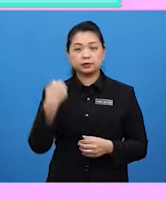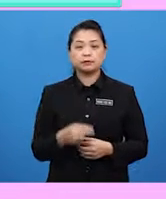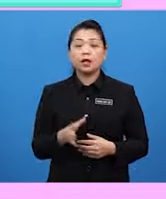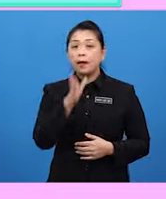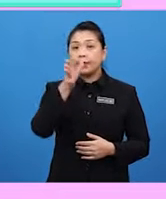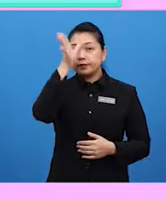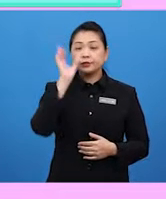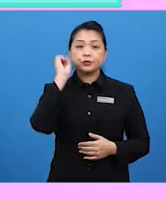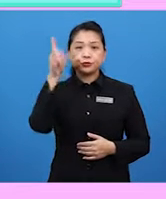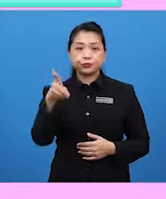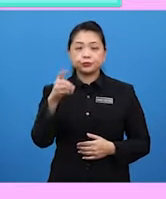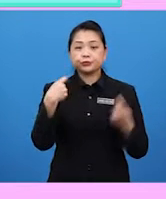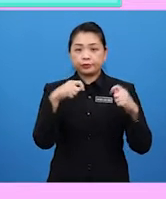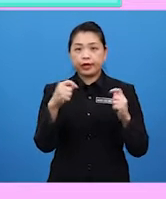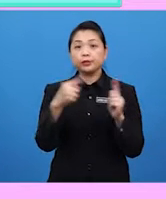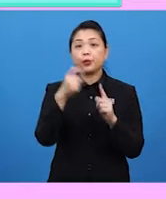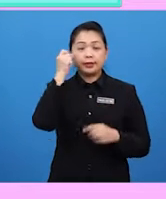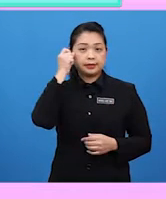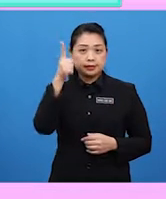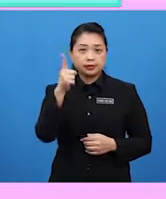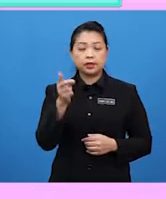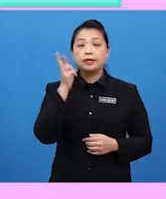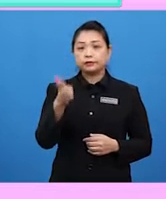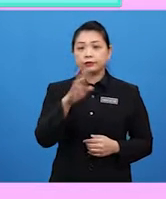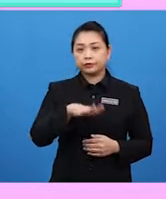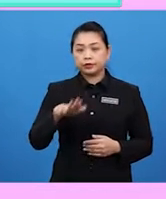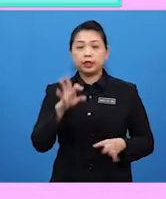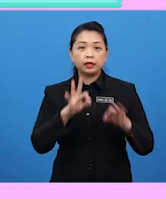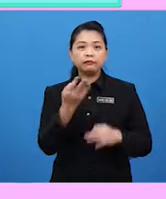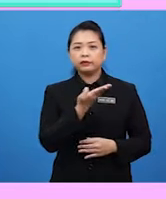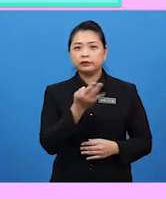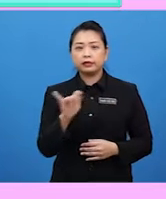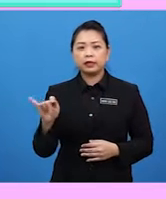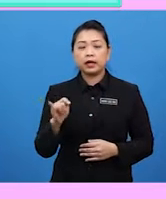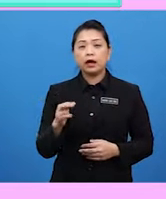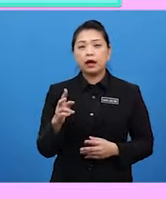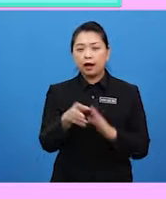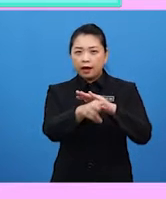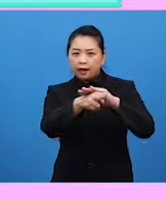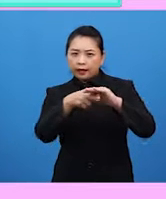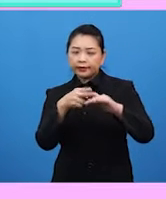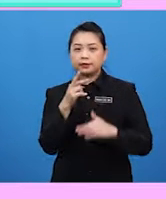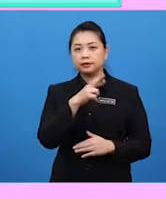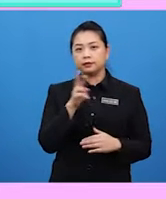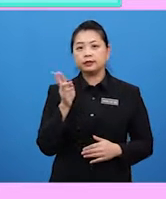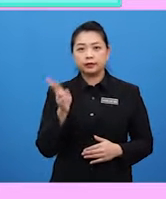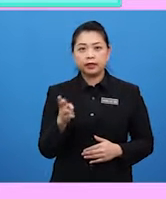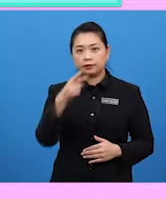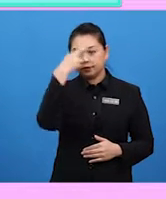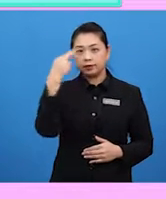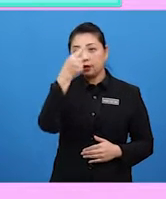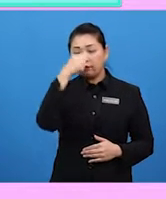parents should try to understand their children if they hide their reason for behaving